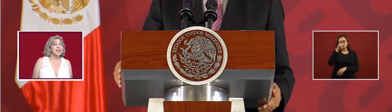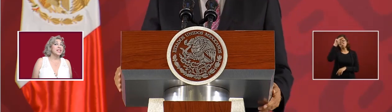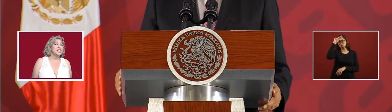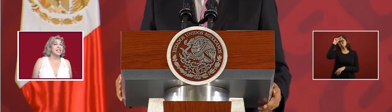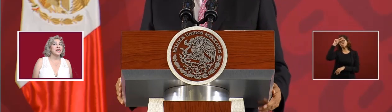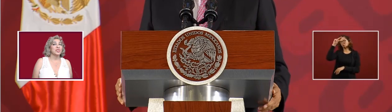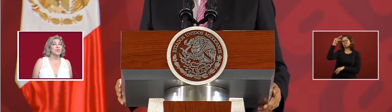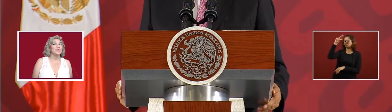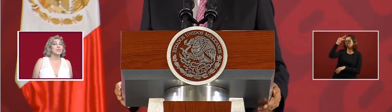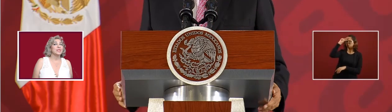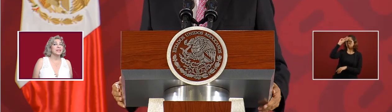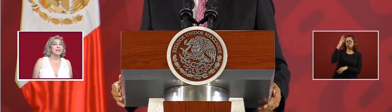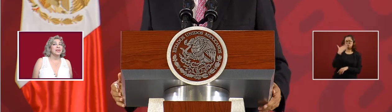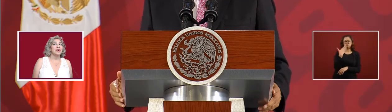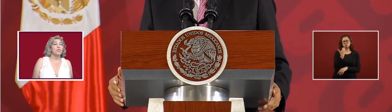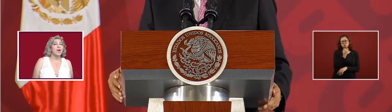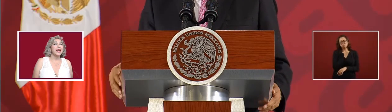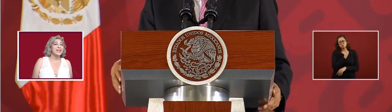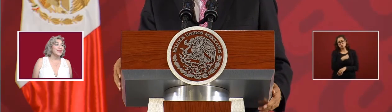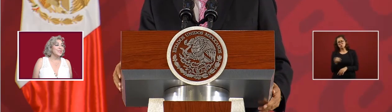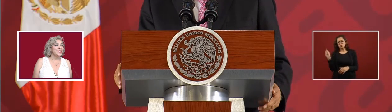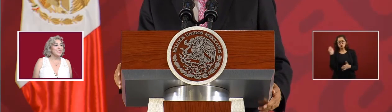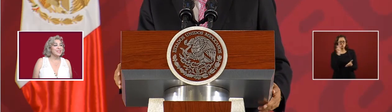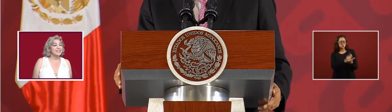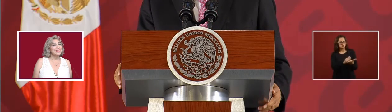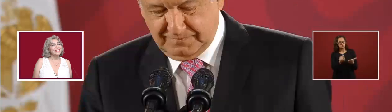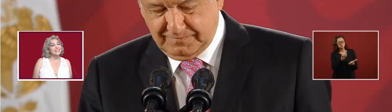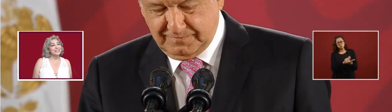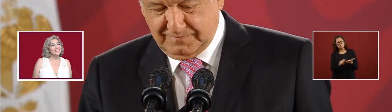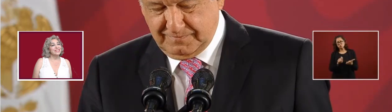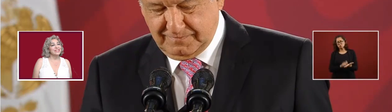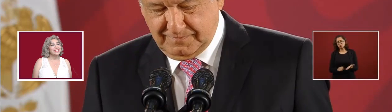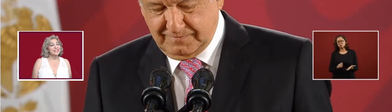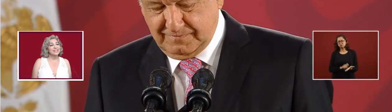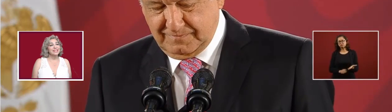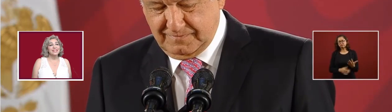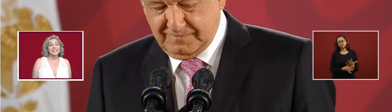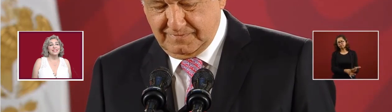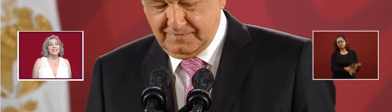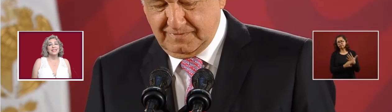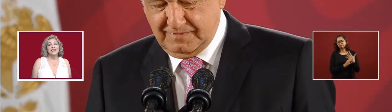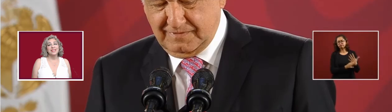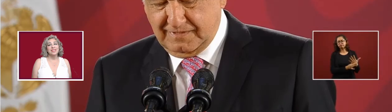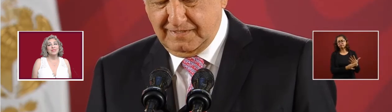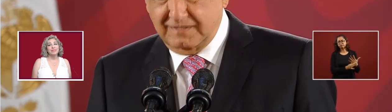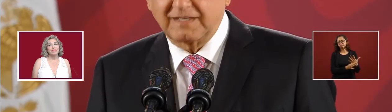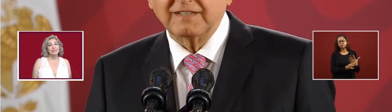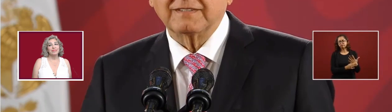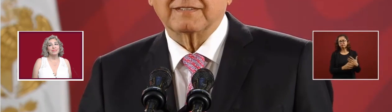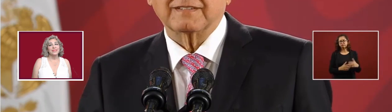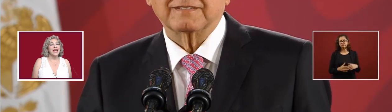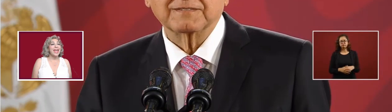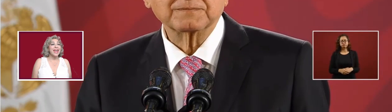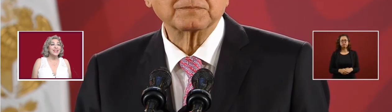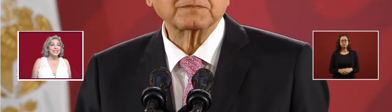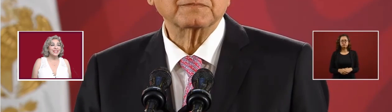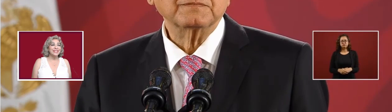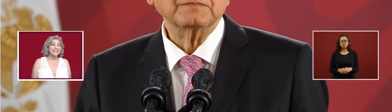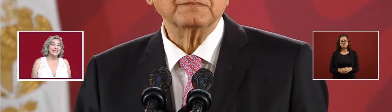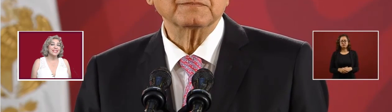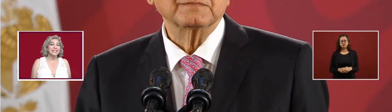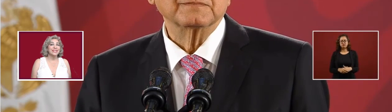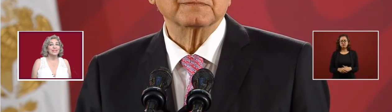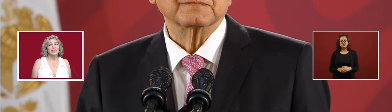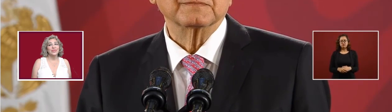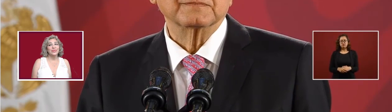the intellectuals, the intellectuals, writers, analysts,